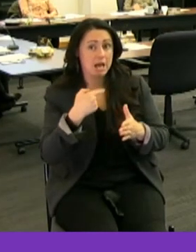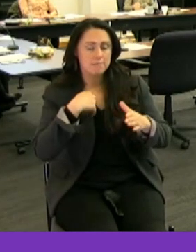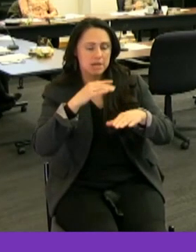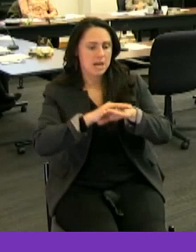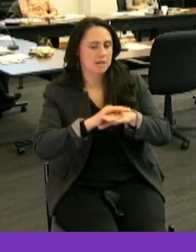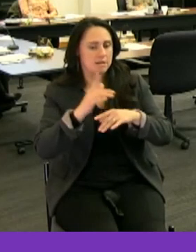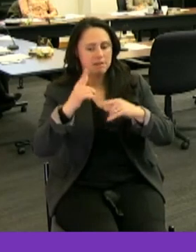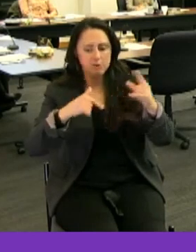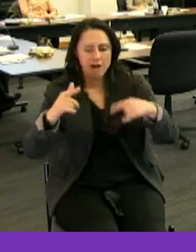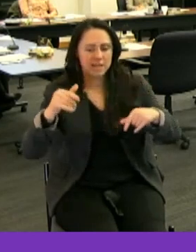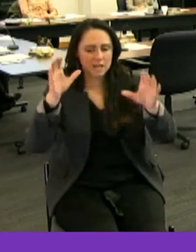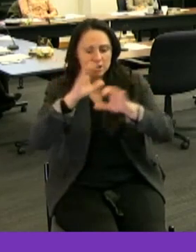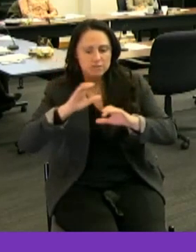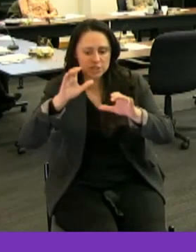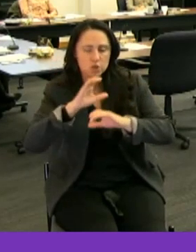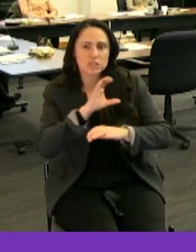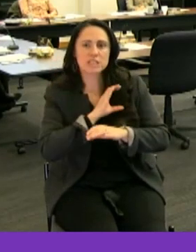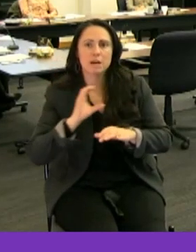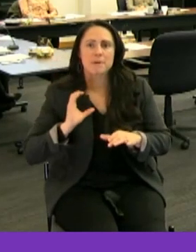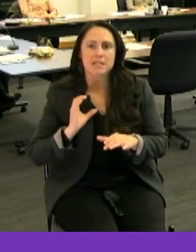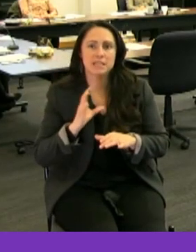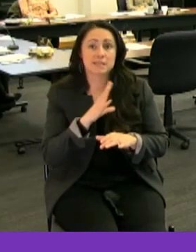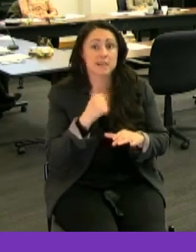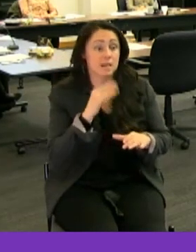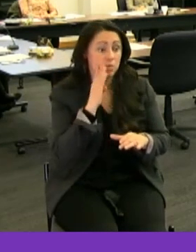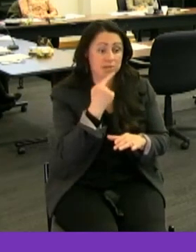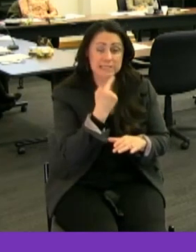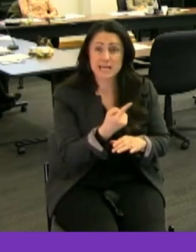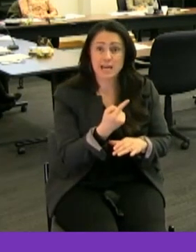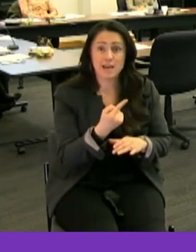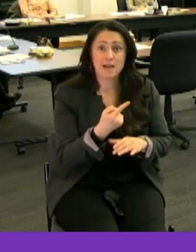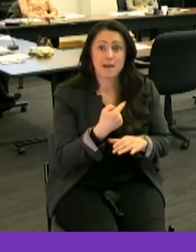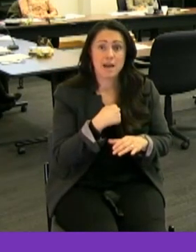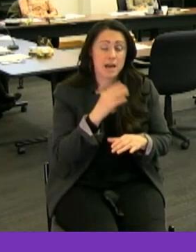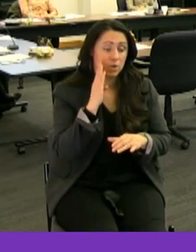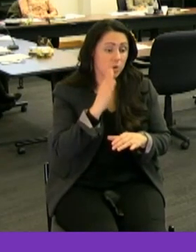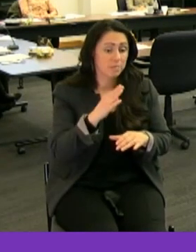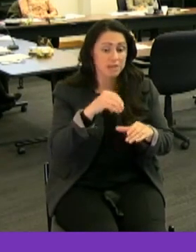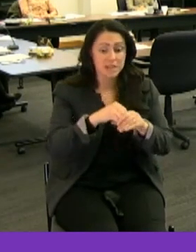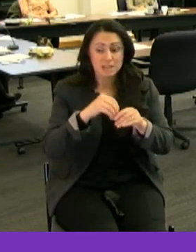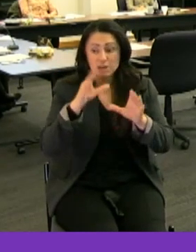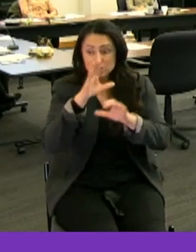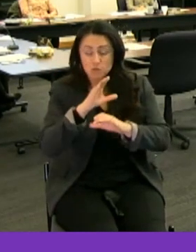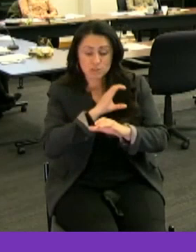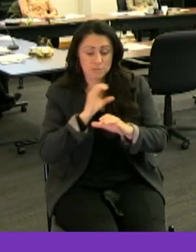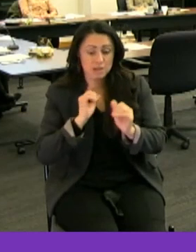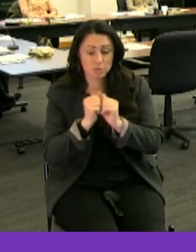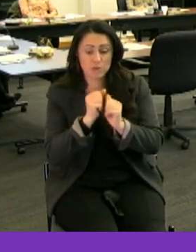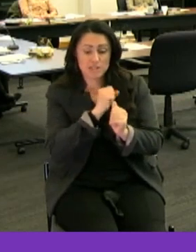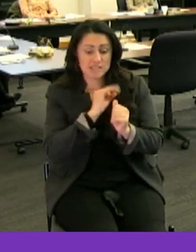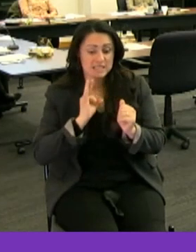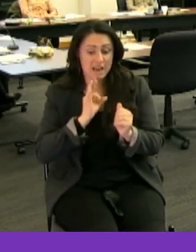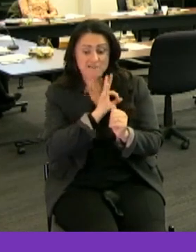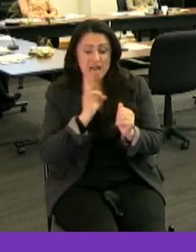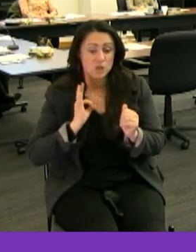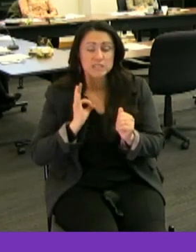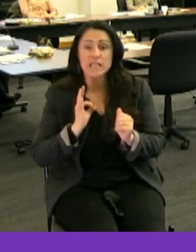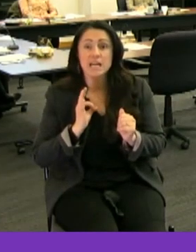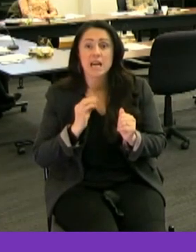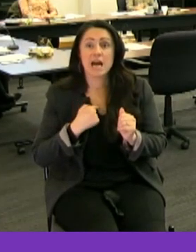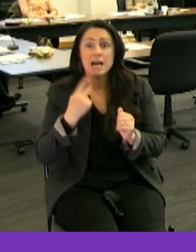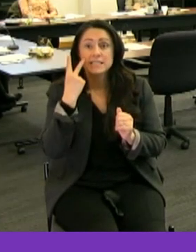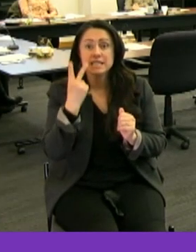number of search committees, and I will say, you know, I'll be in a search committee with staff and faculty, and I'll see the